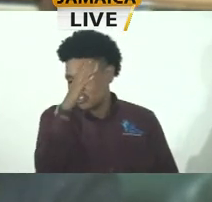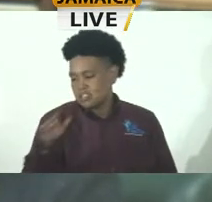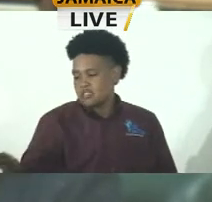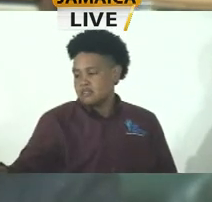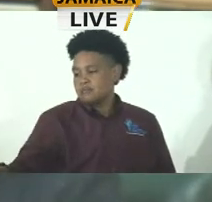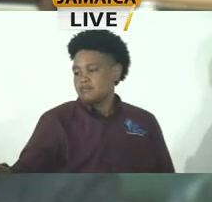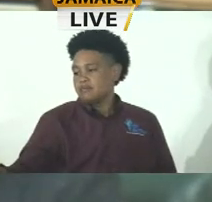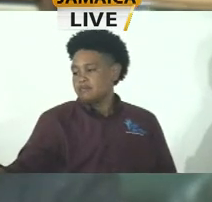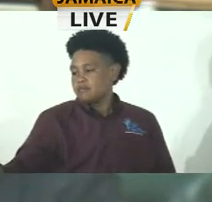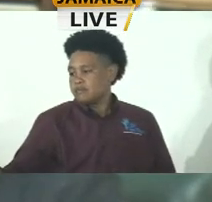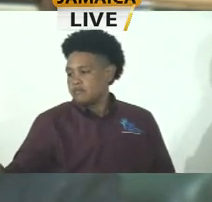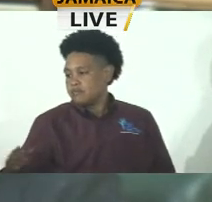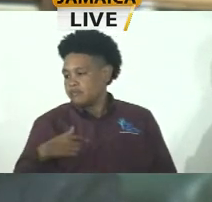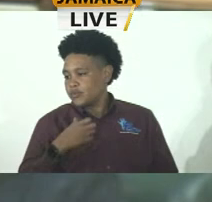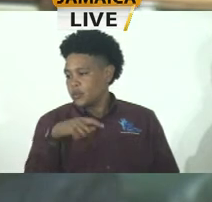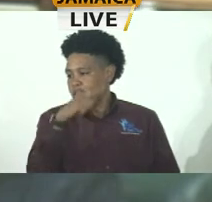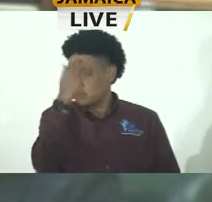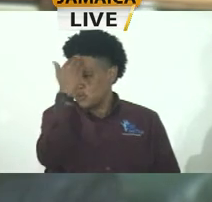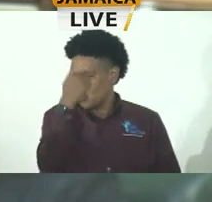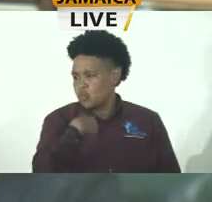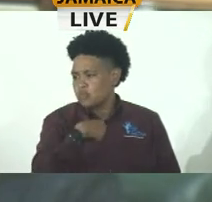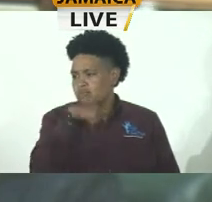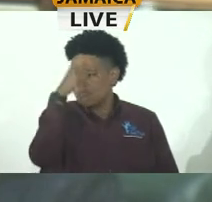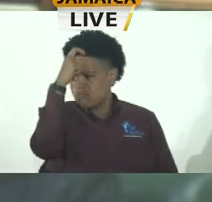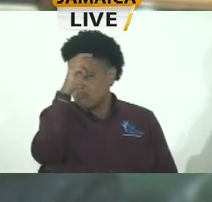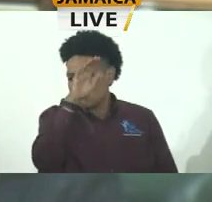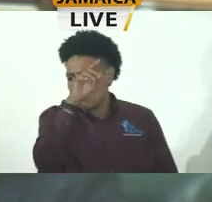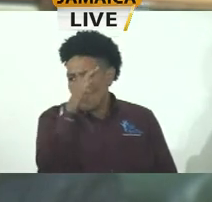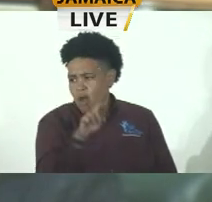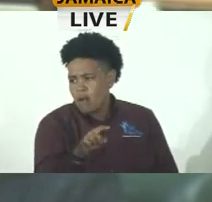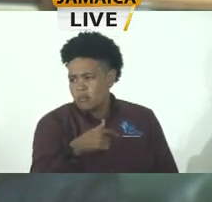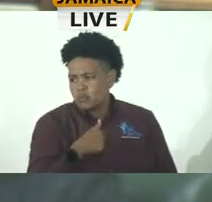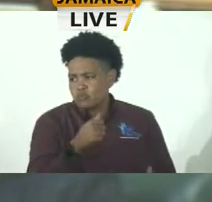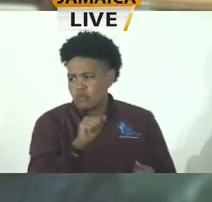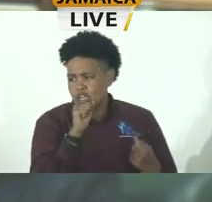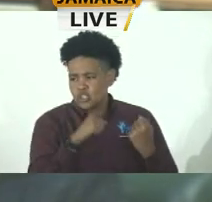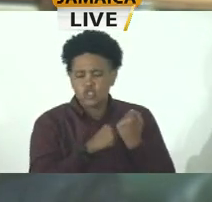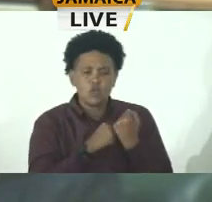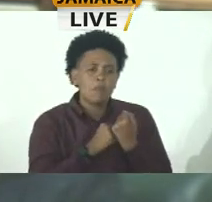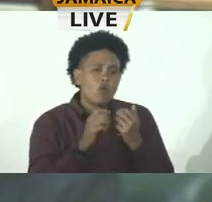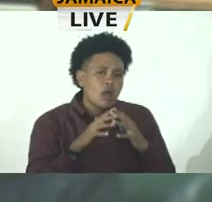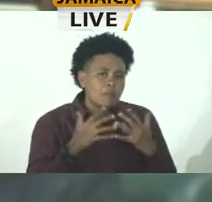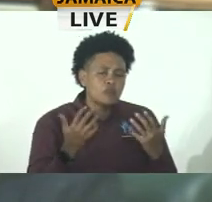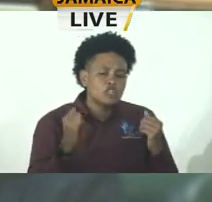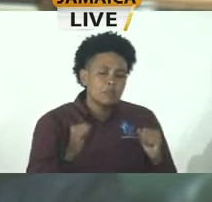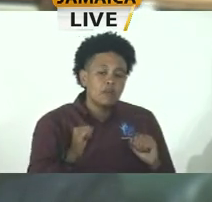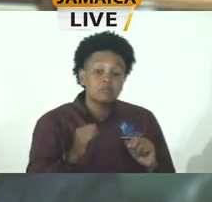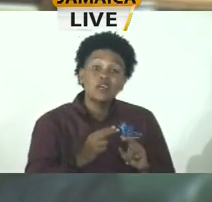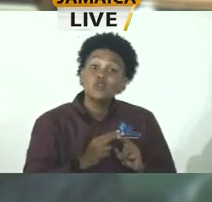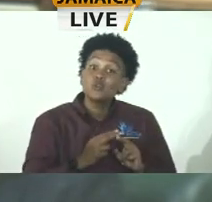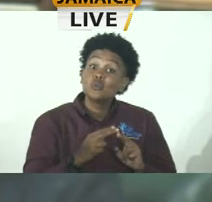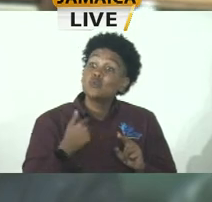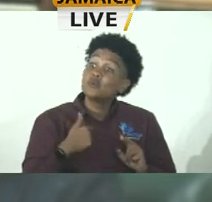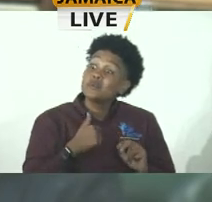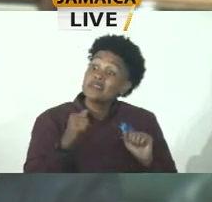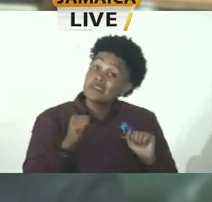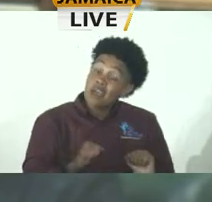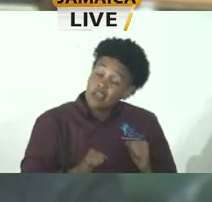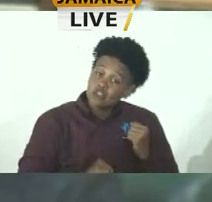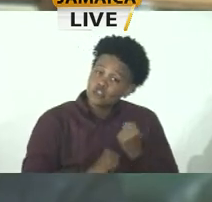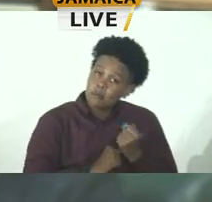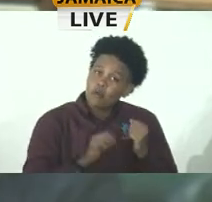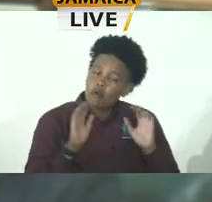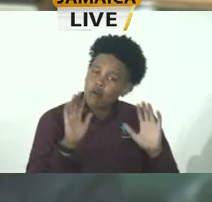want them to know that we understand what is happening we will try to support as much as possible and as soon as we can